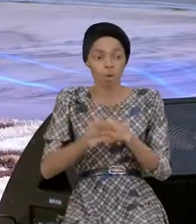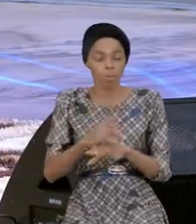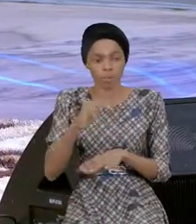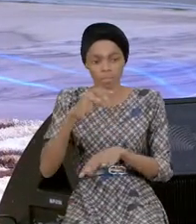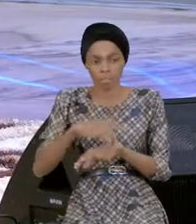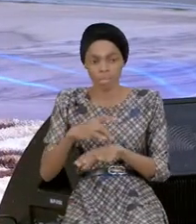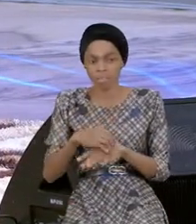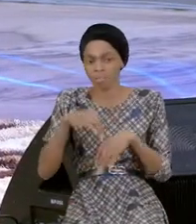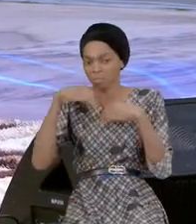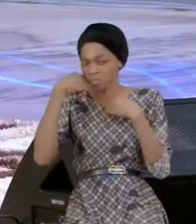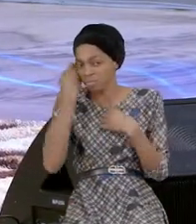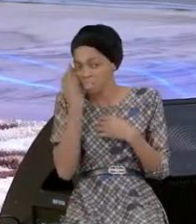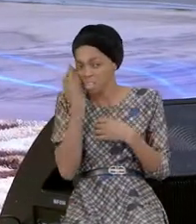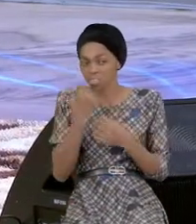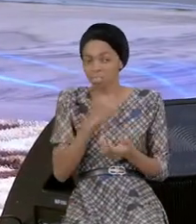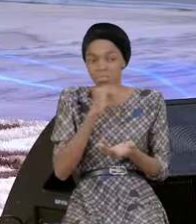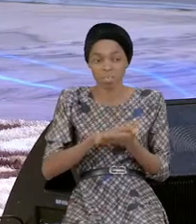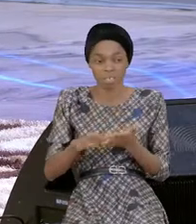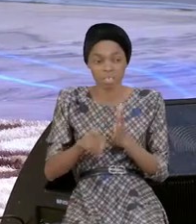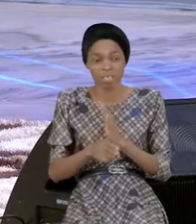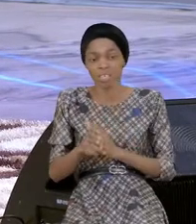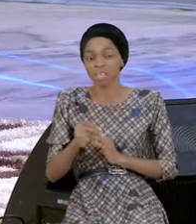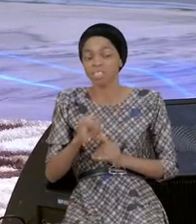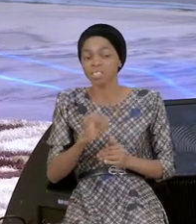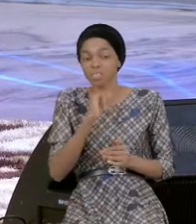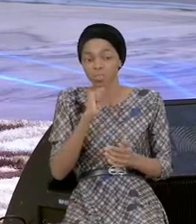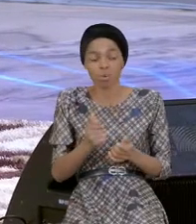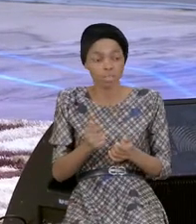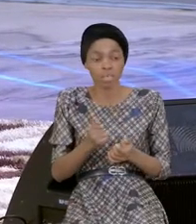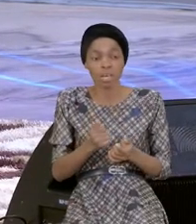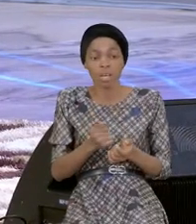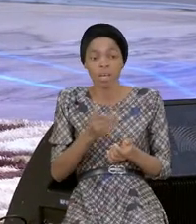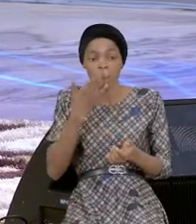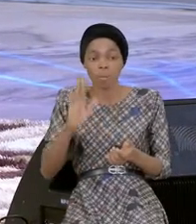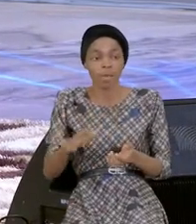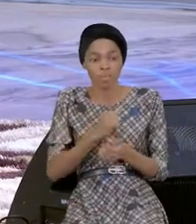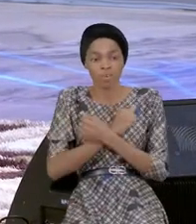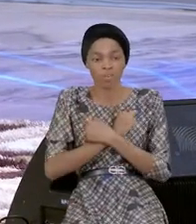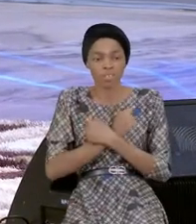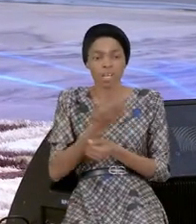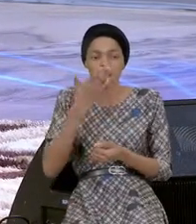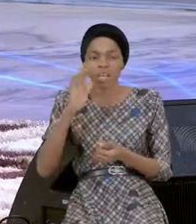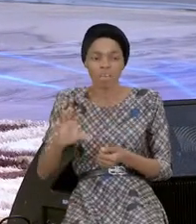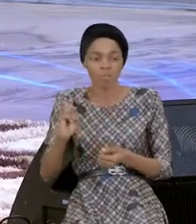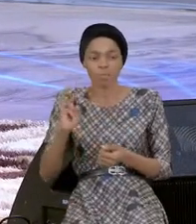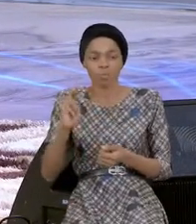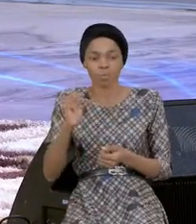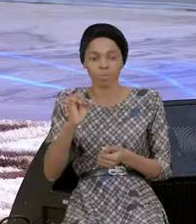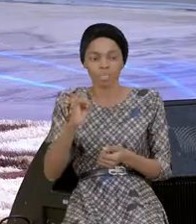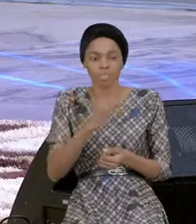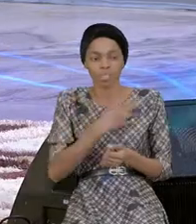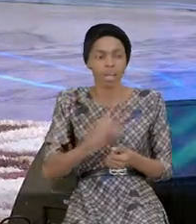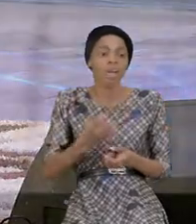earth: fornication, uncleanness, inordinate affection, evil concupiscence, and covetousness,